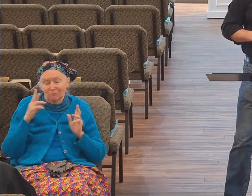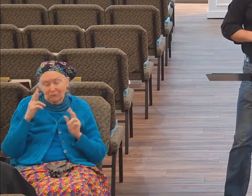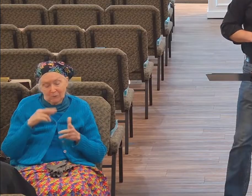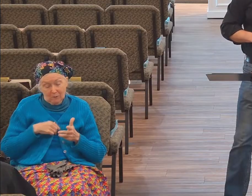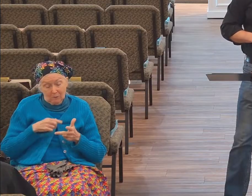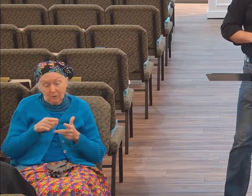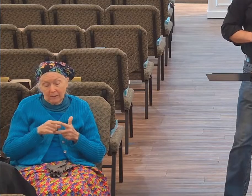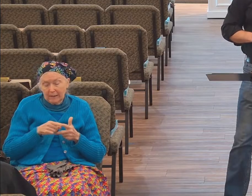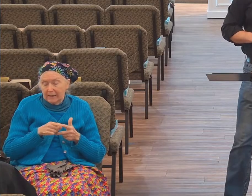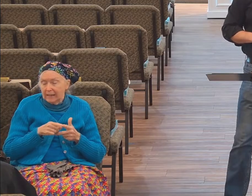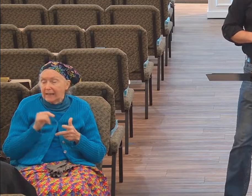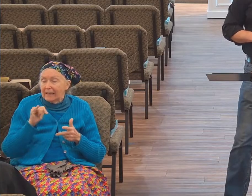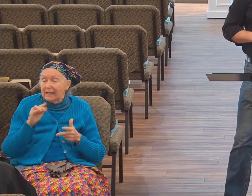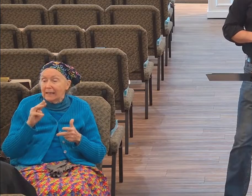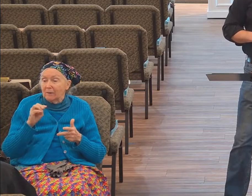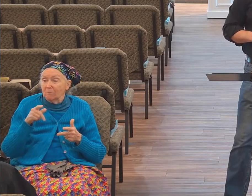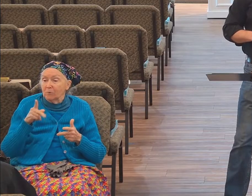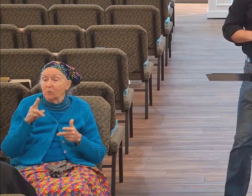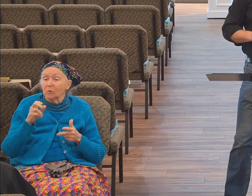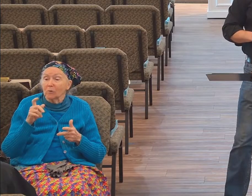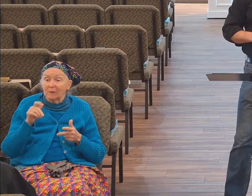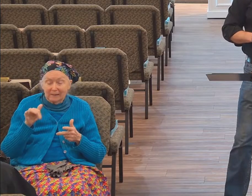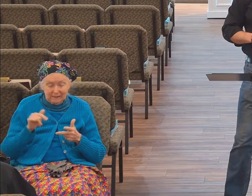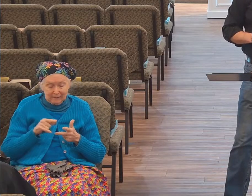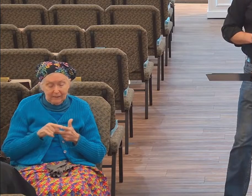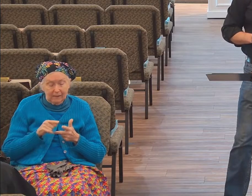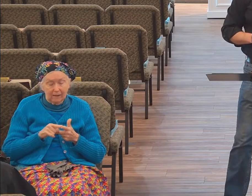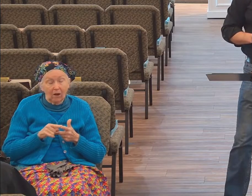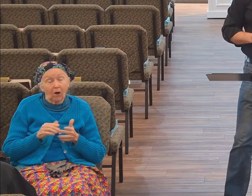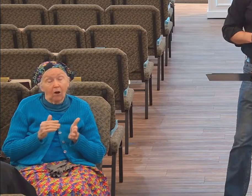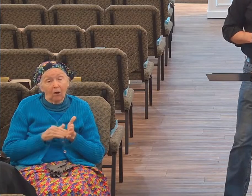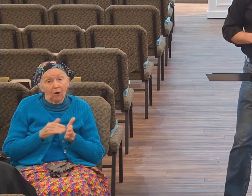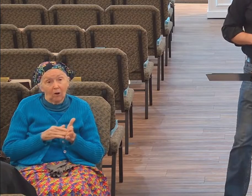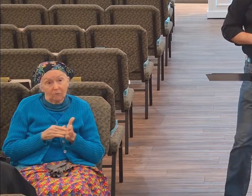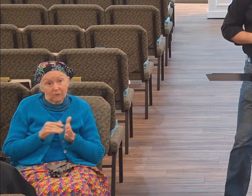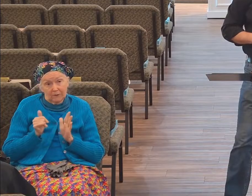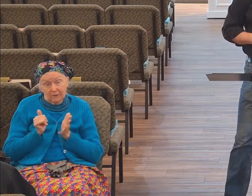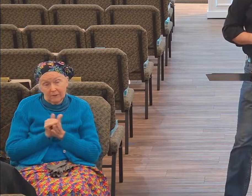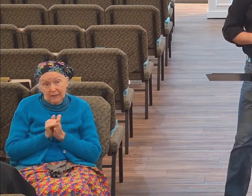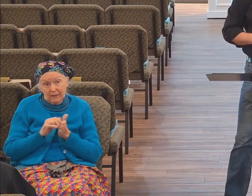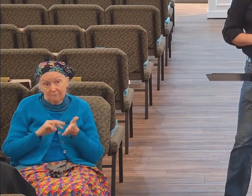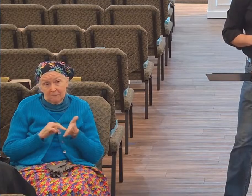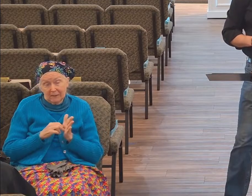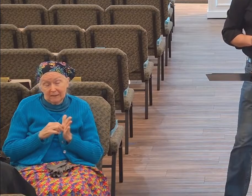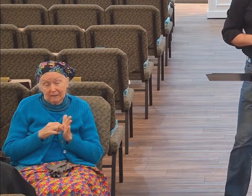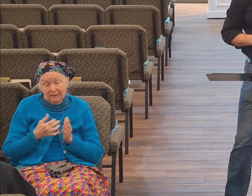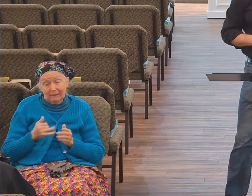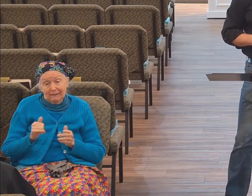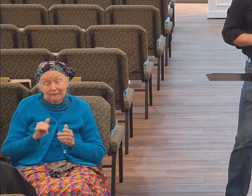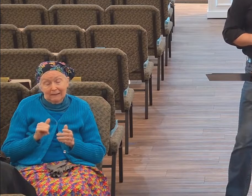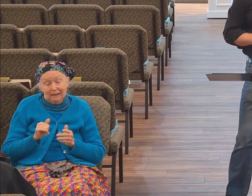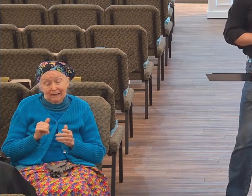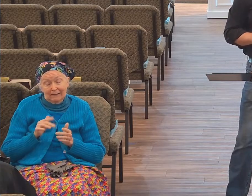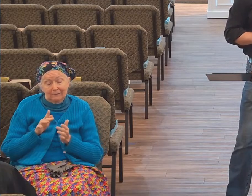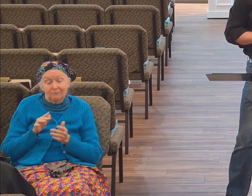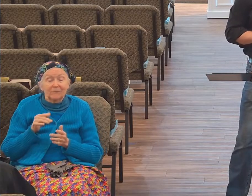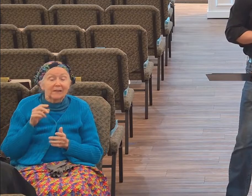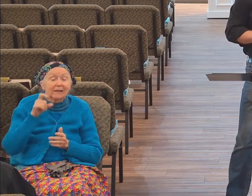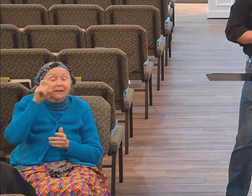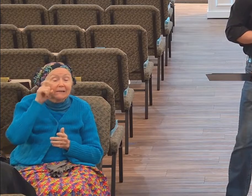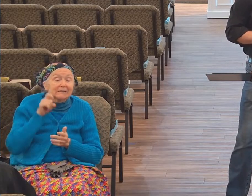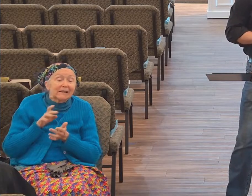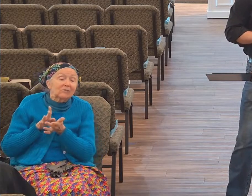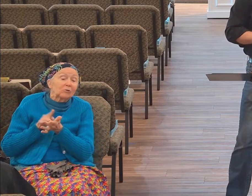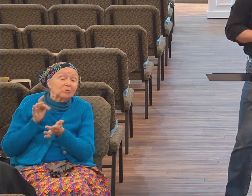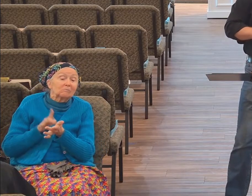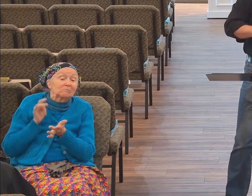Impurity, which was oftentimes a euphemism for things like sexual exploitation or moral corruption.